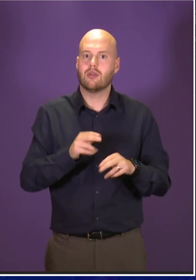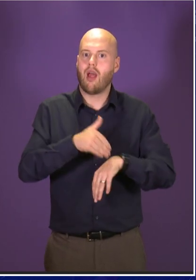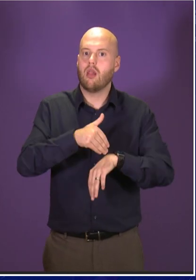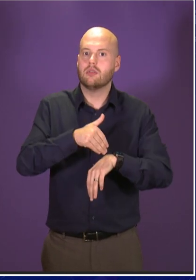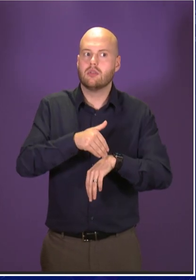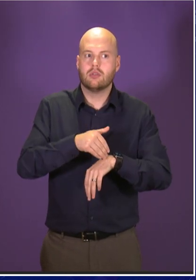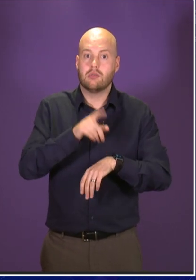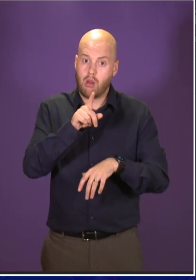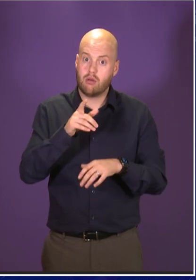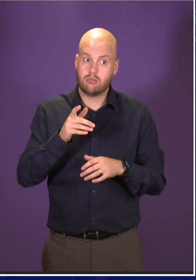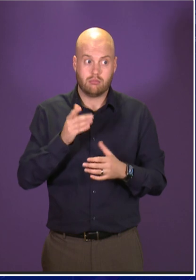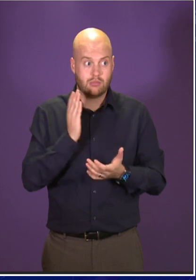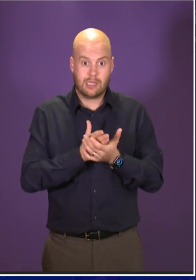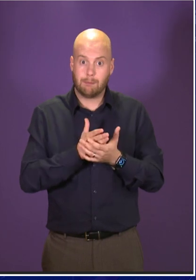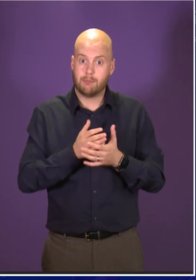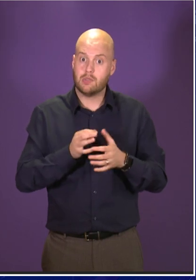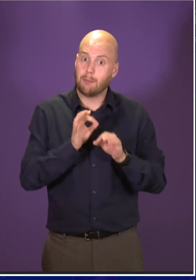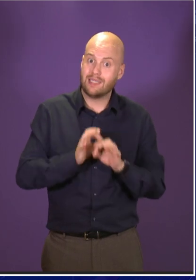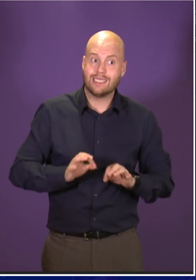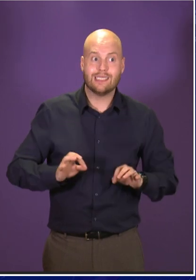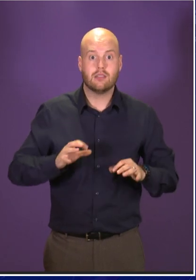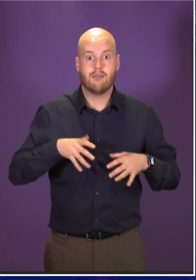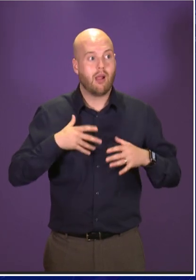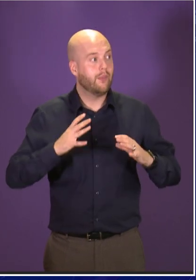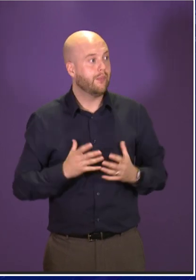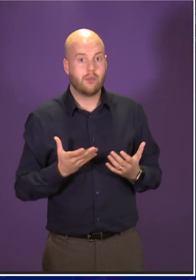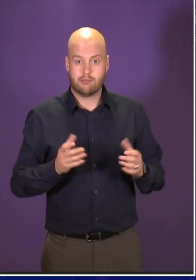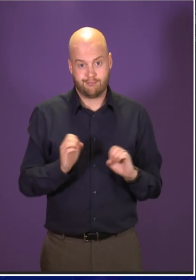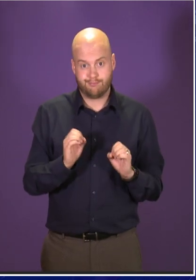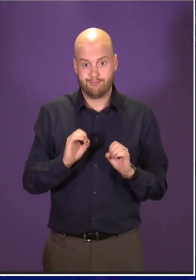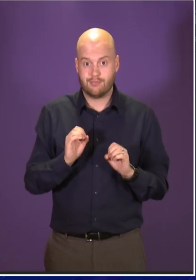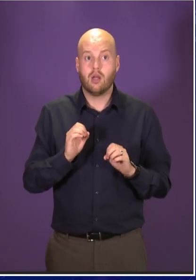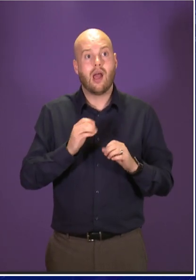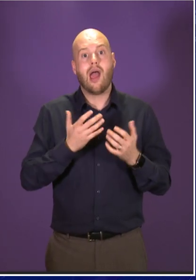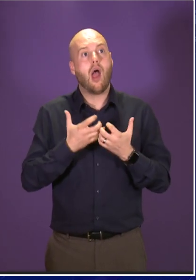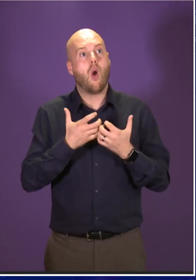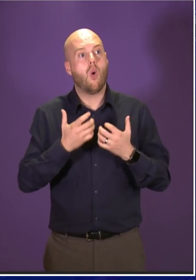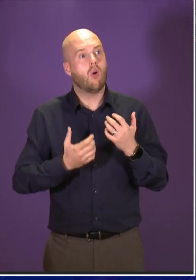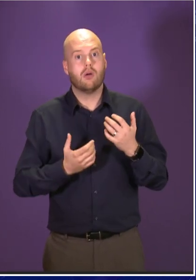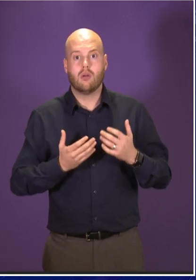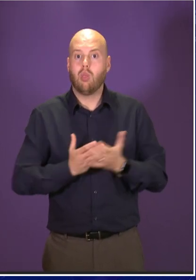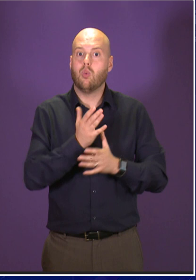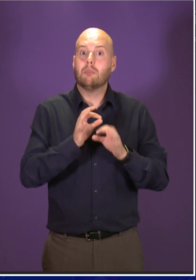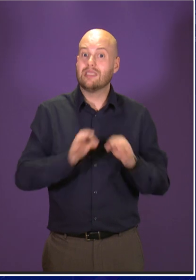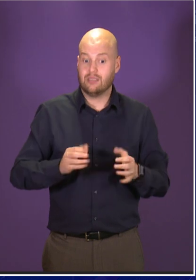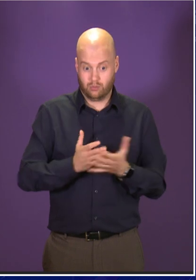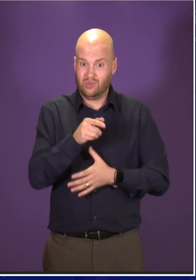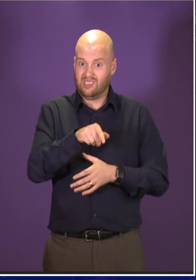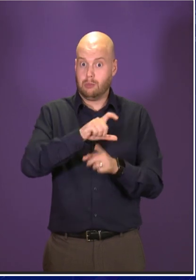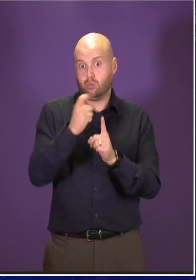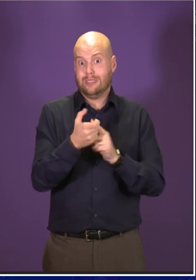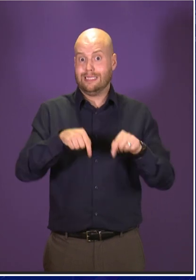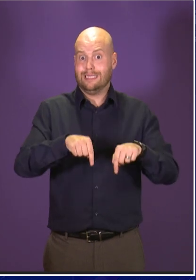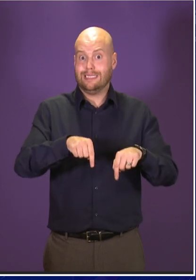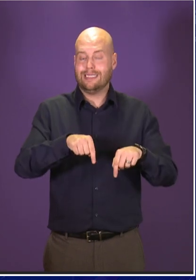peace. The people who brought peace were people reaching across the community and creating the political space, which then allowed ultimately